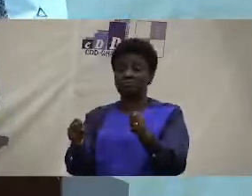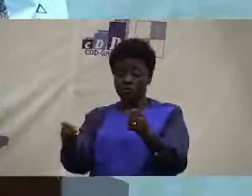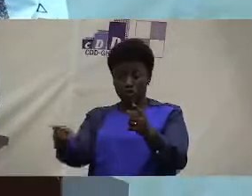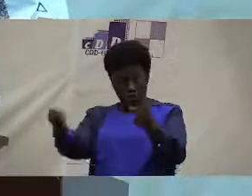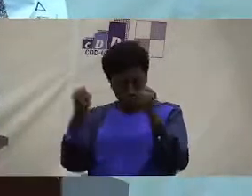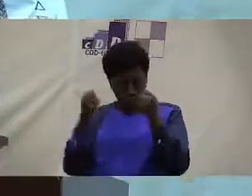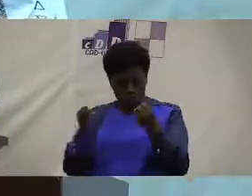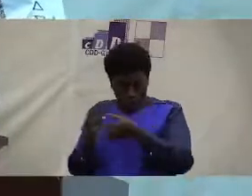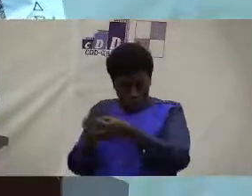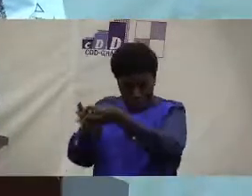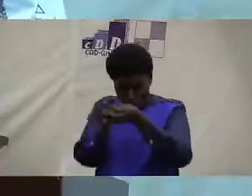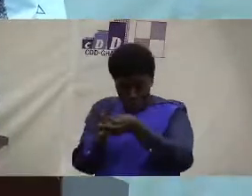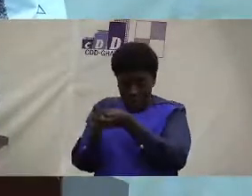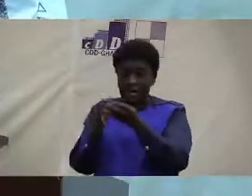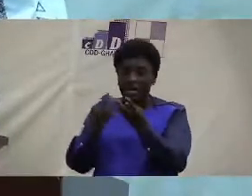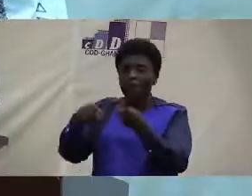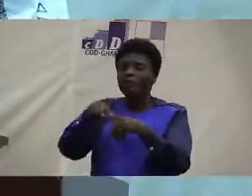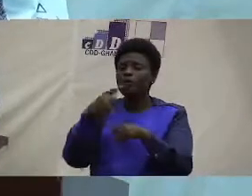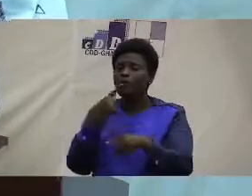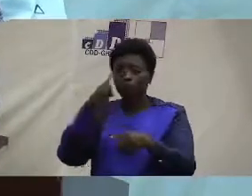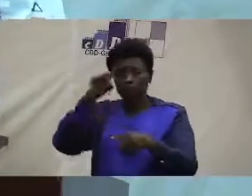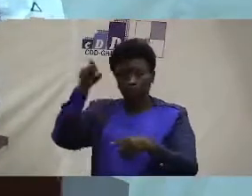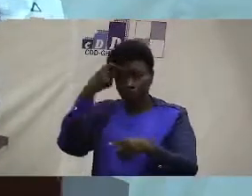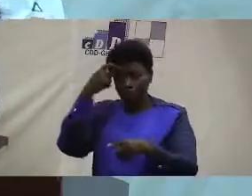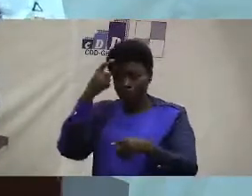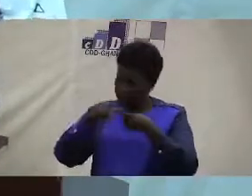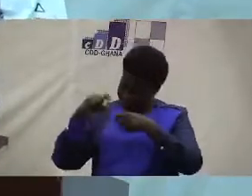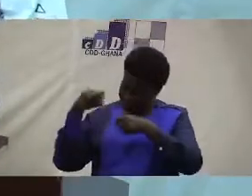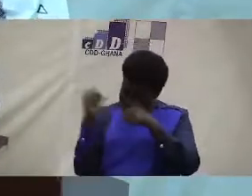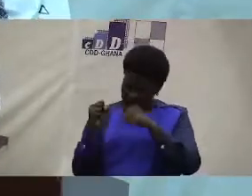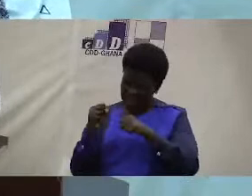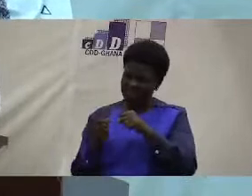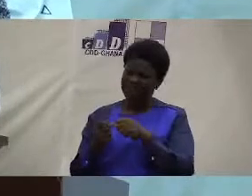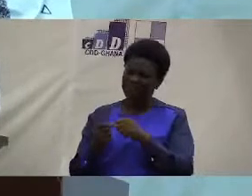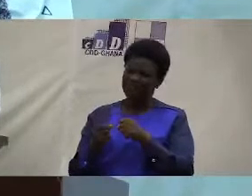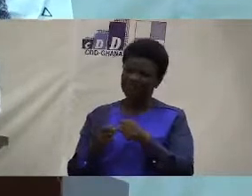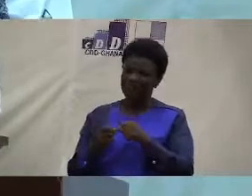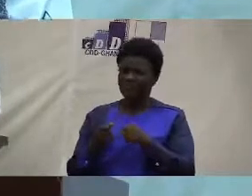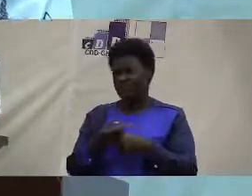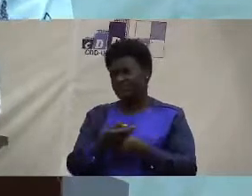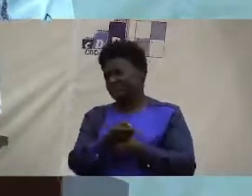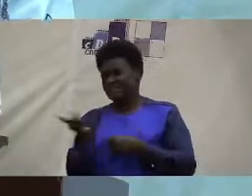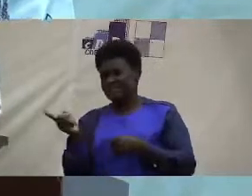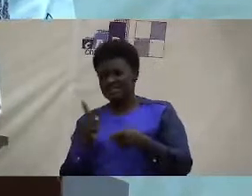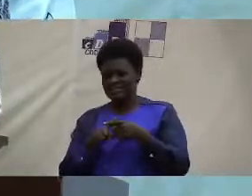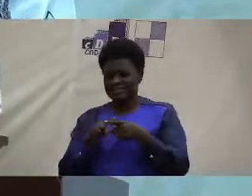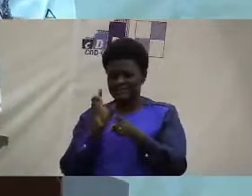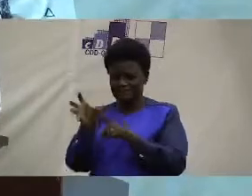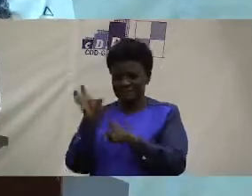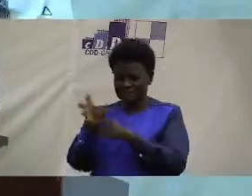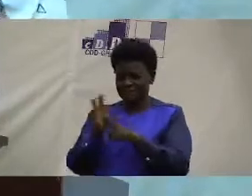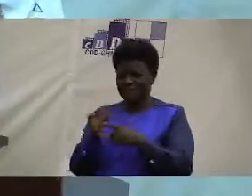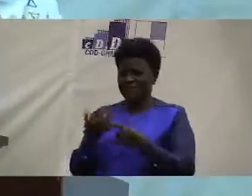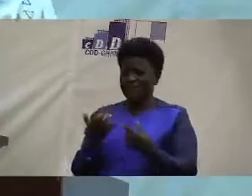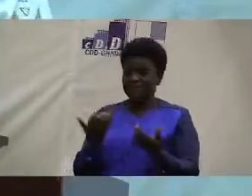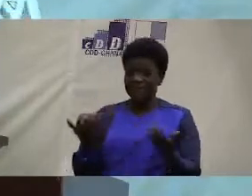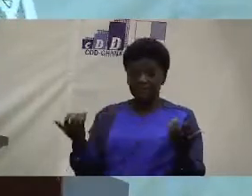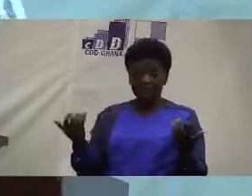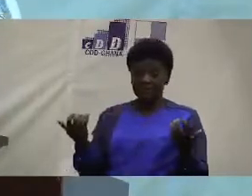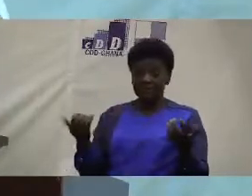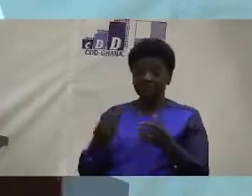stronger cooperation among our governments to fight off these forces. Because